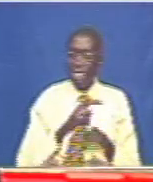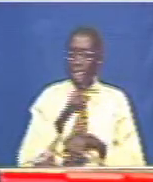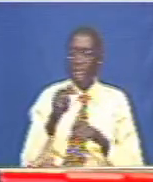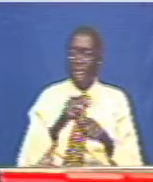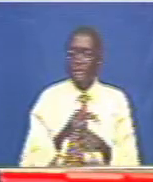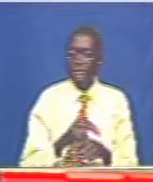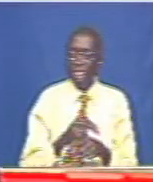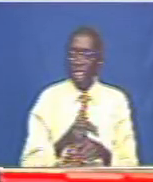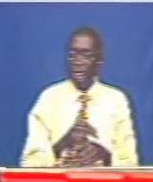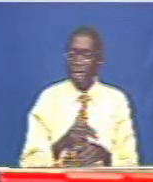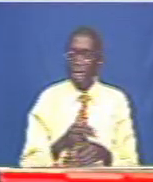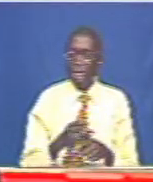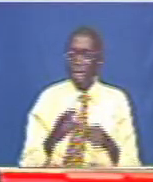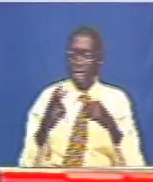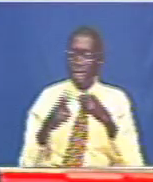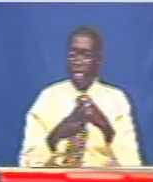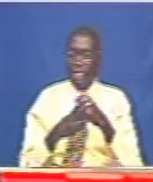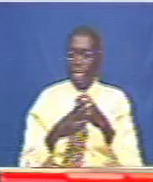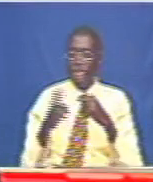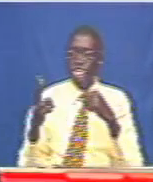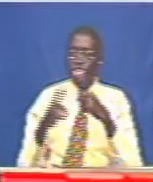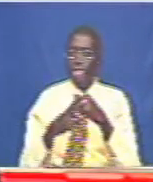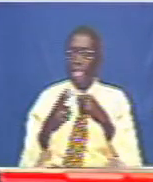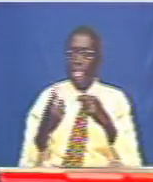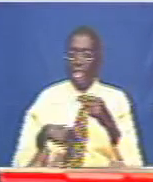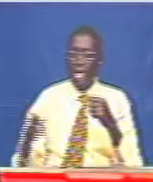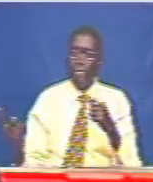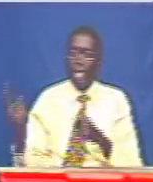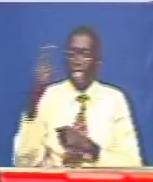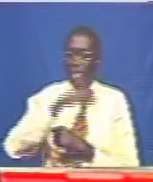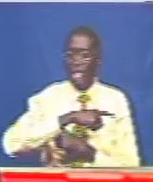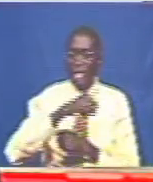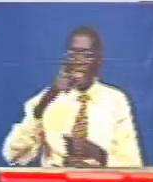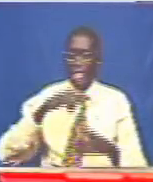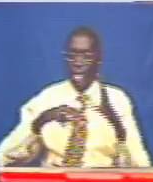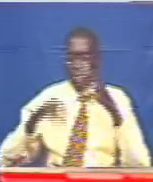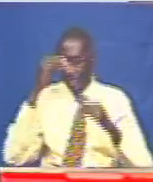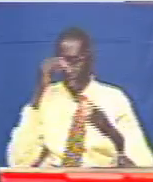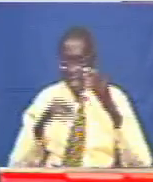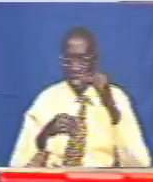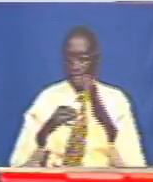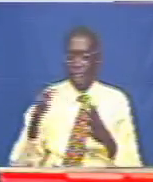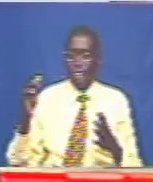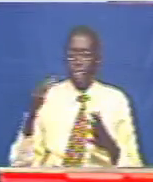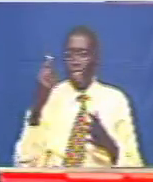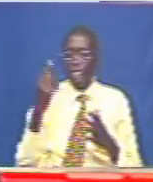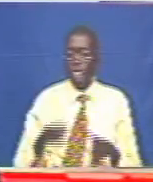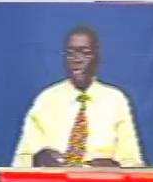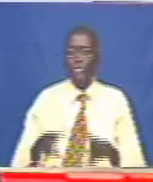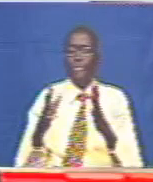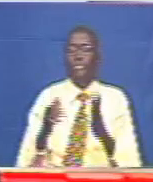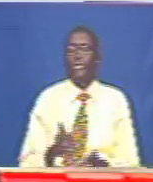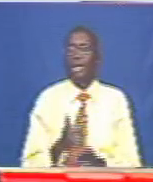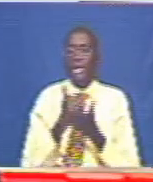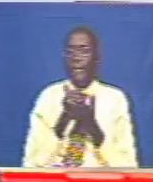that actually 7th July is our day. Let them come and learn more. a cooperative can is the only way that can be able to help